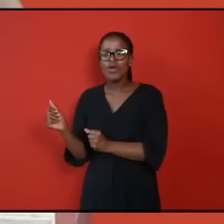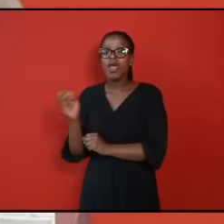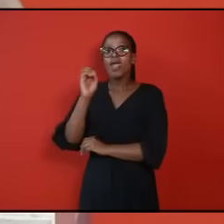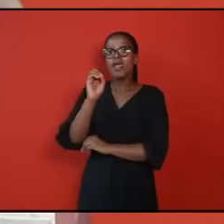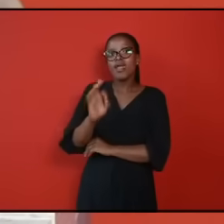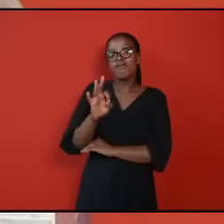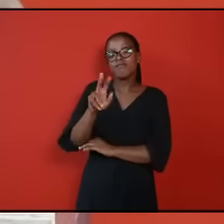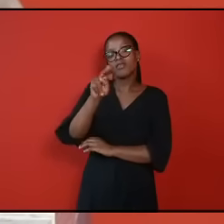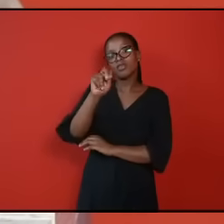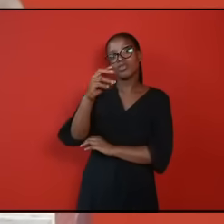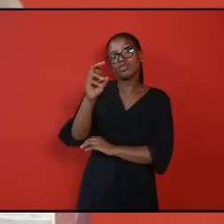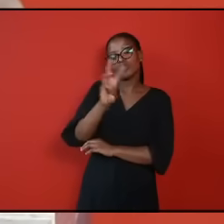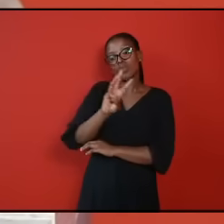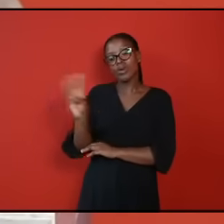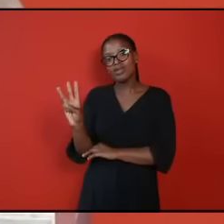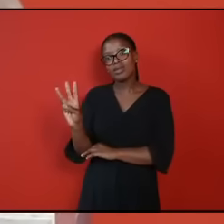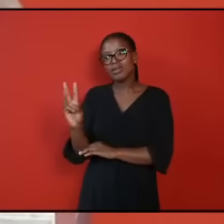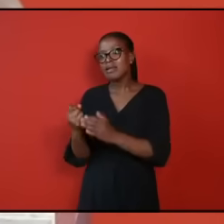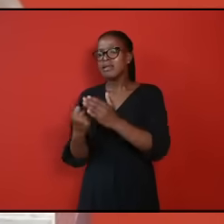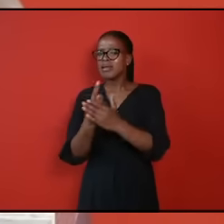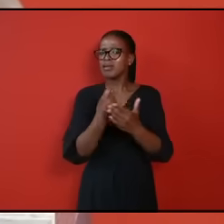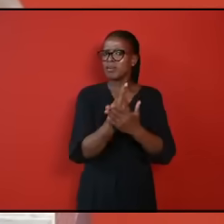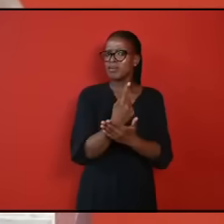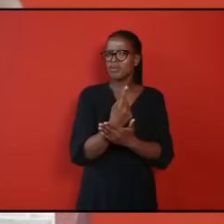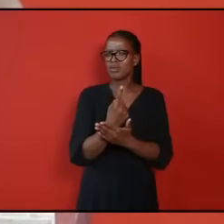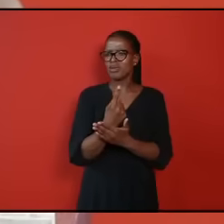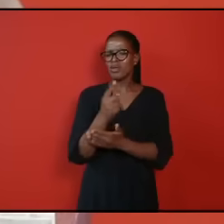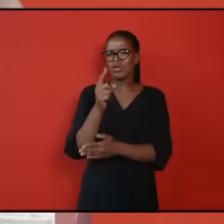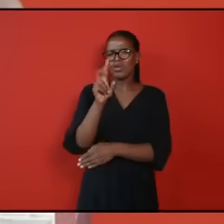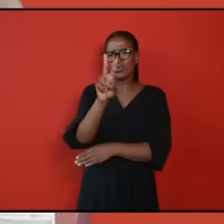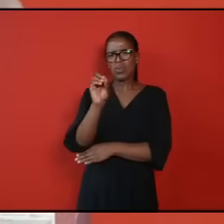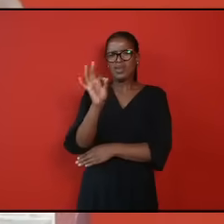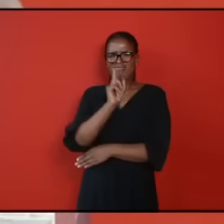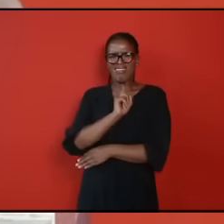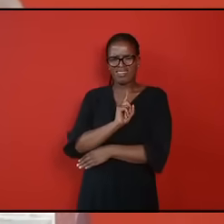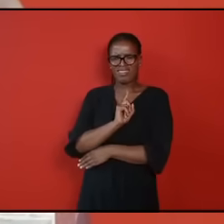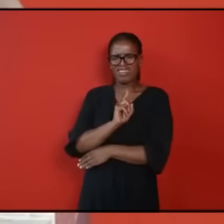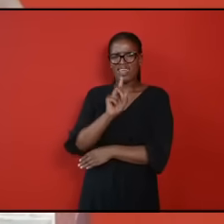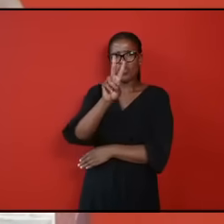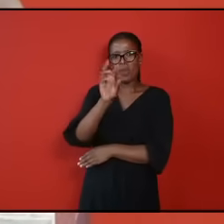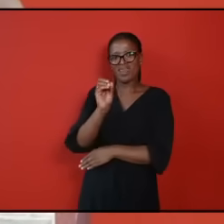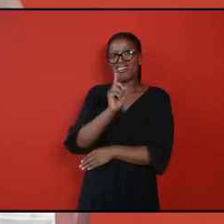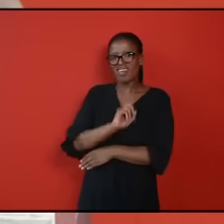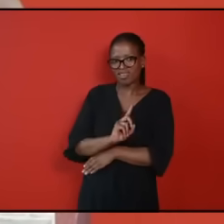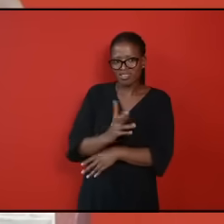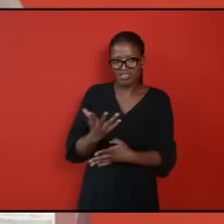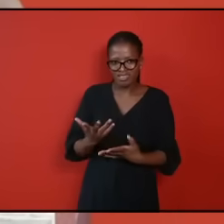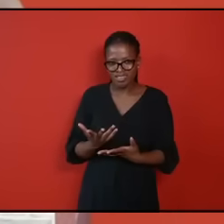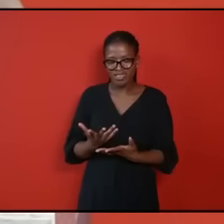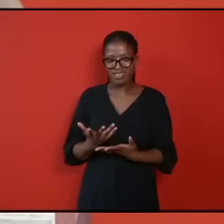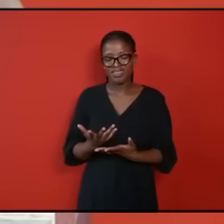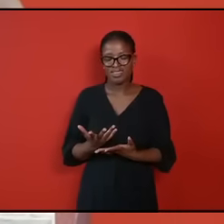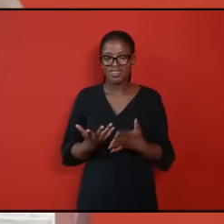of what's going to happen. How do you not get 20,000 people? 20.